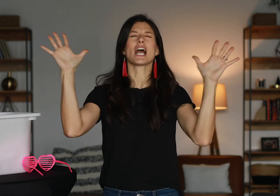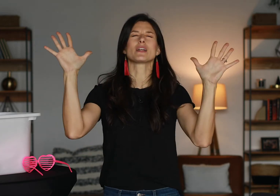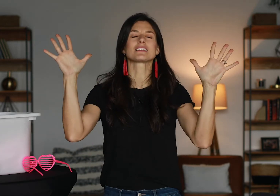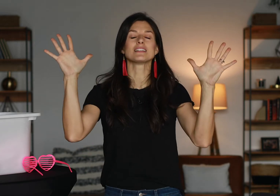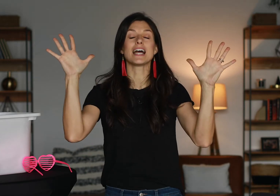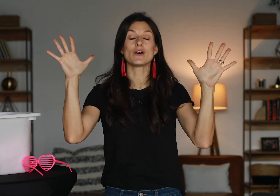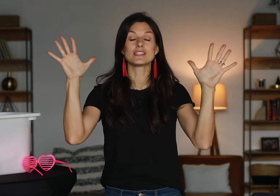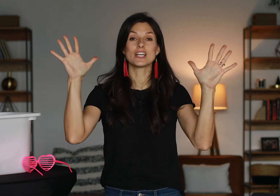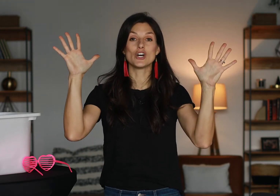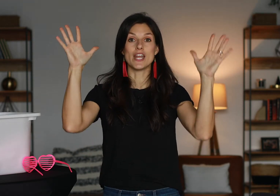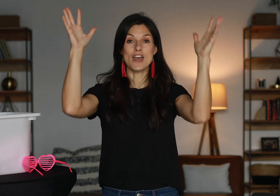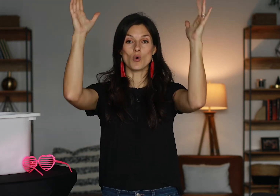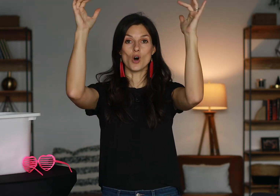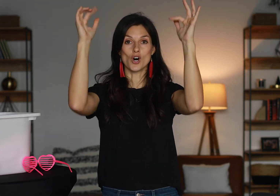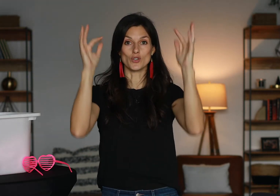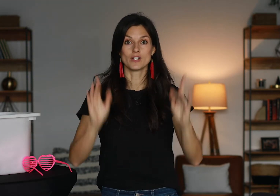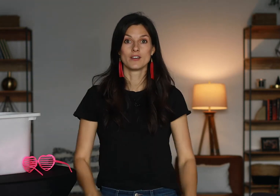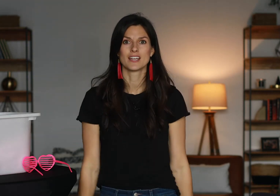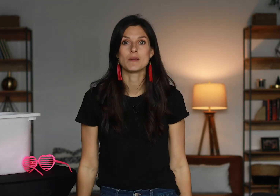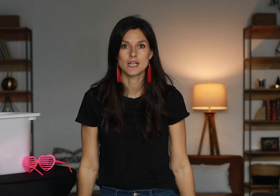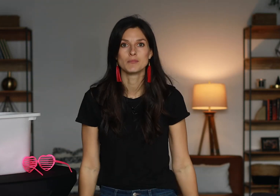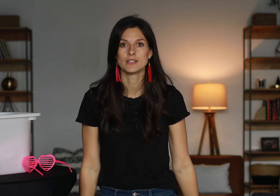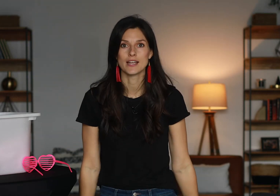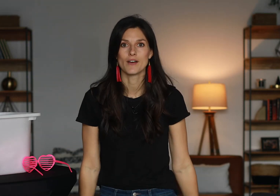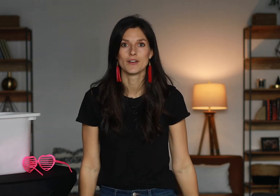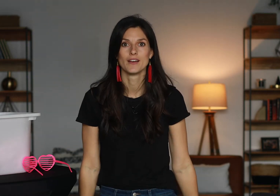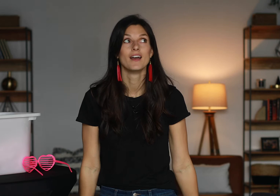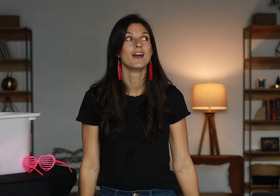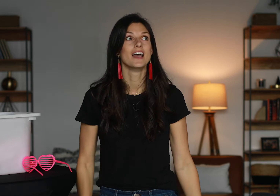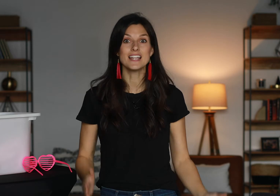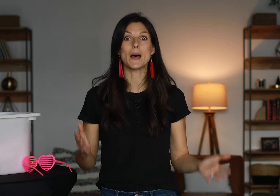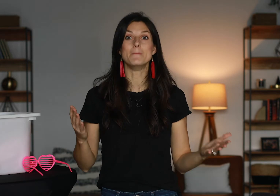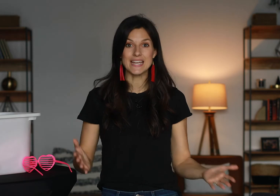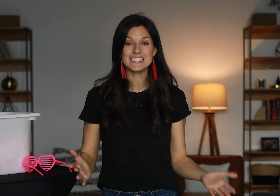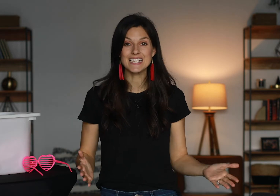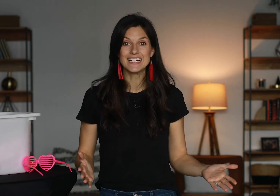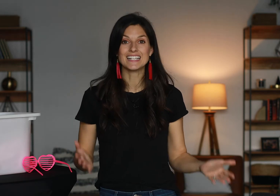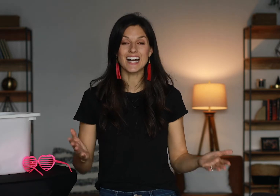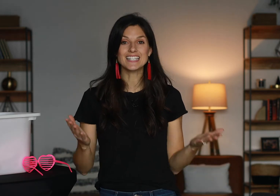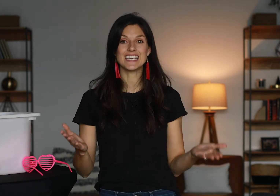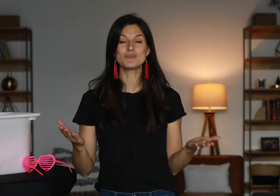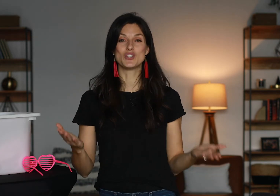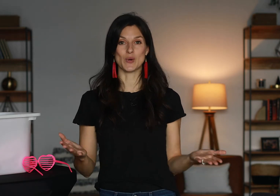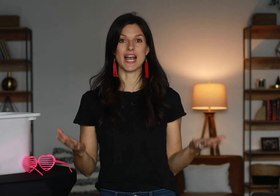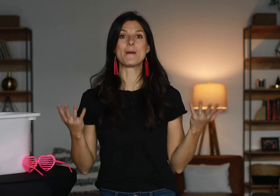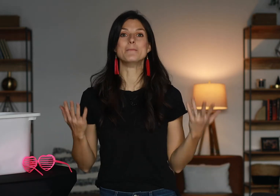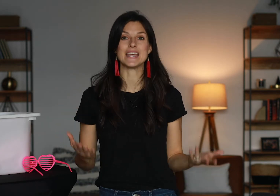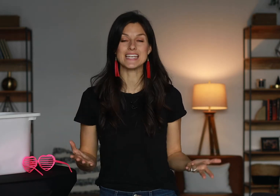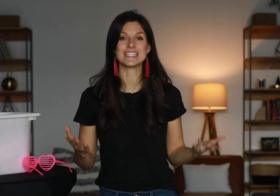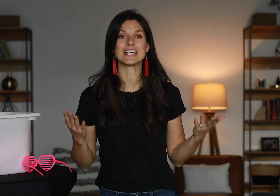and shout as loud as they could, and the walls came tumbling down. Isn't that amazing? God keeps